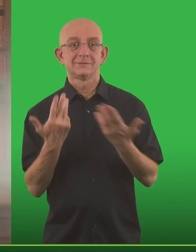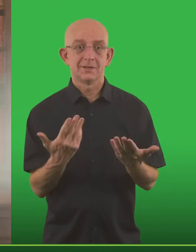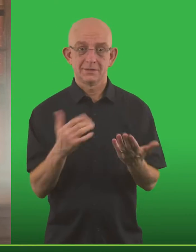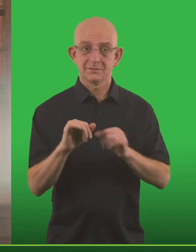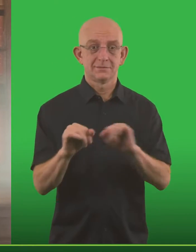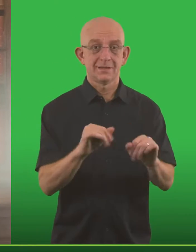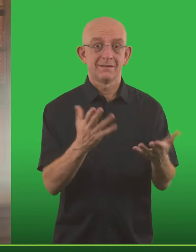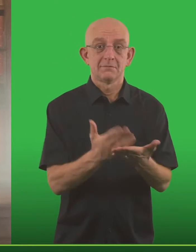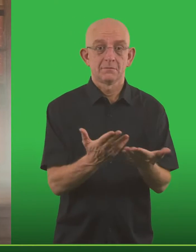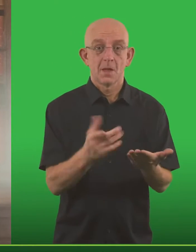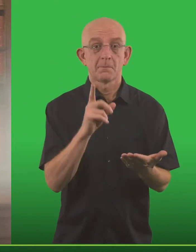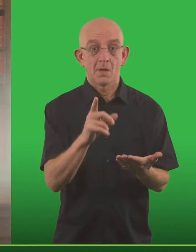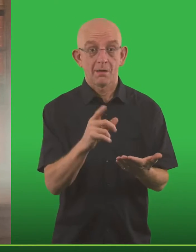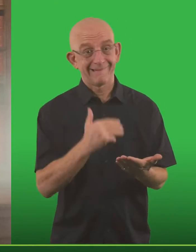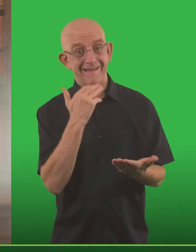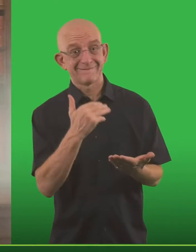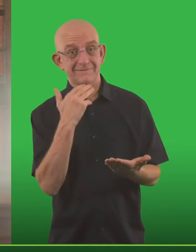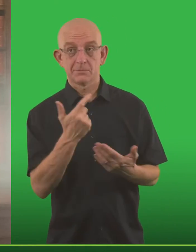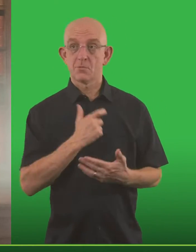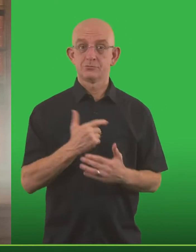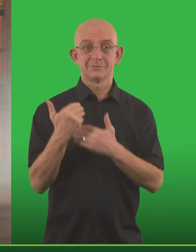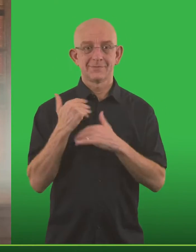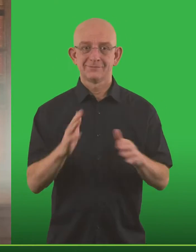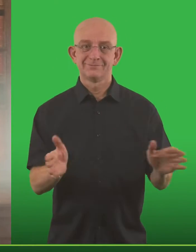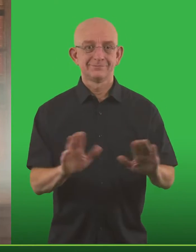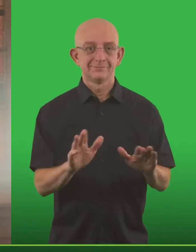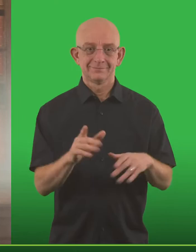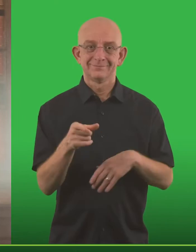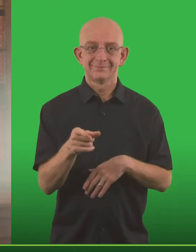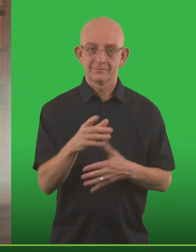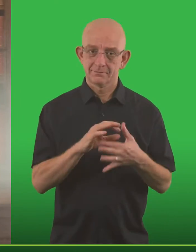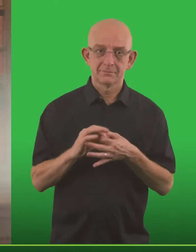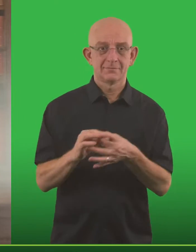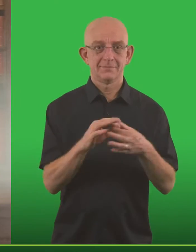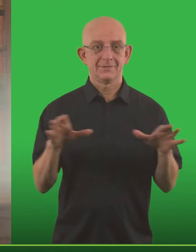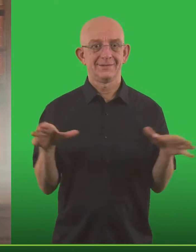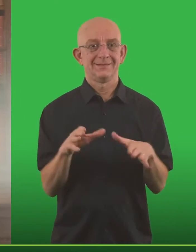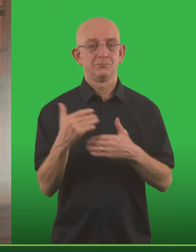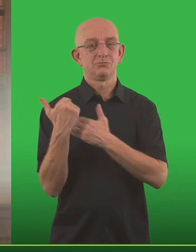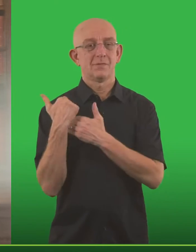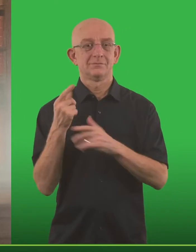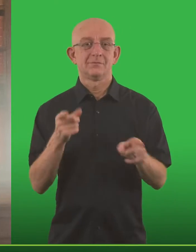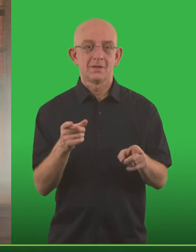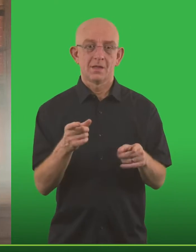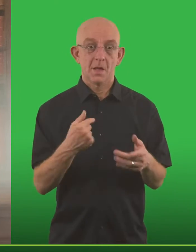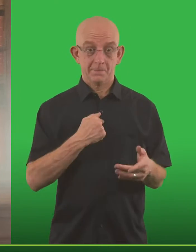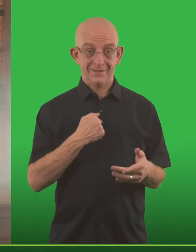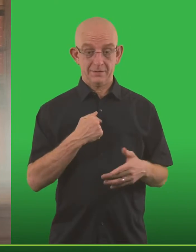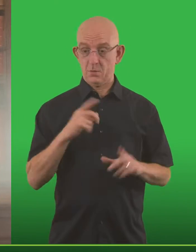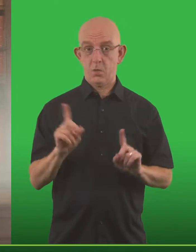responsibility is fine, it's necessary, but nowhere near sufficient. There's an element of collective responsibility here.